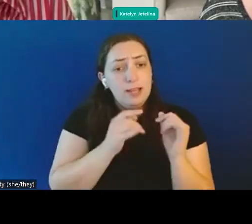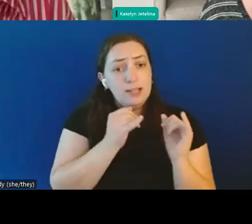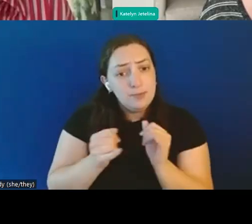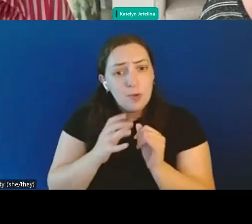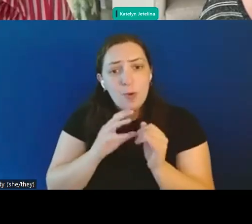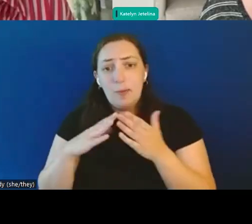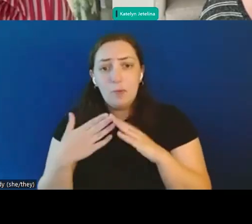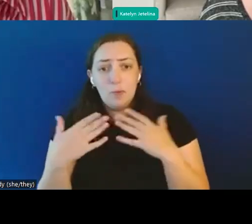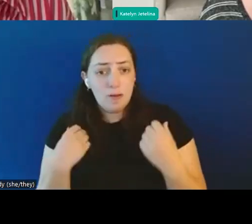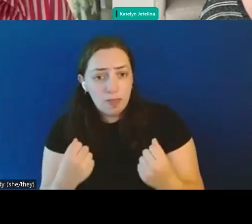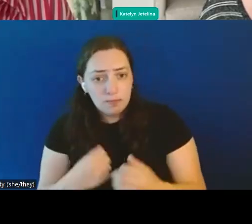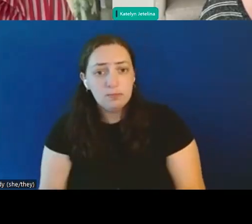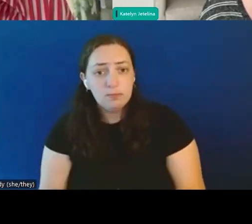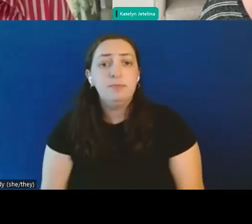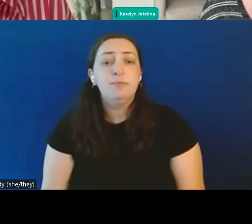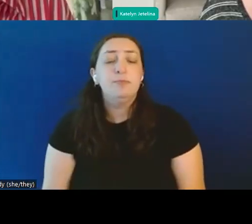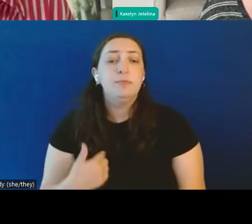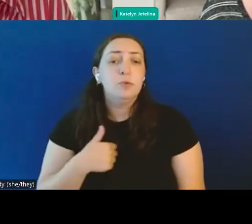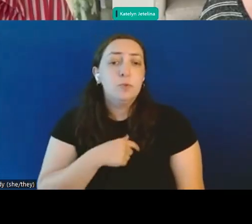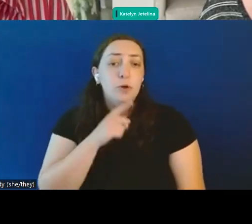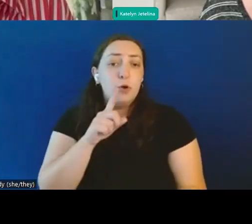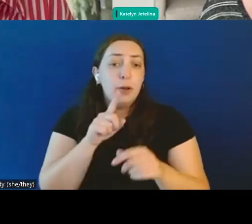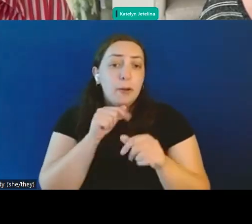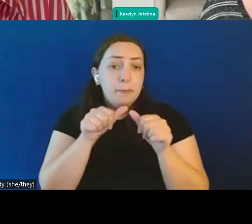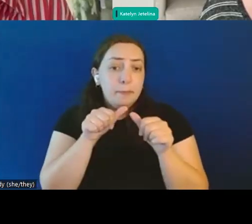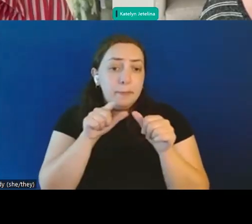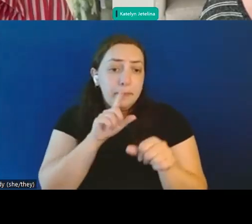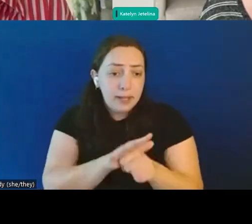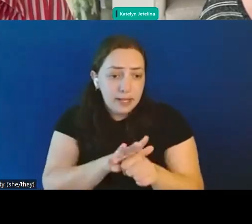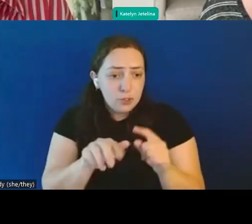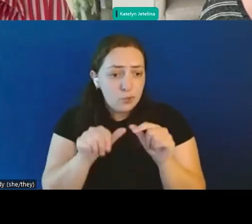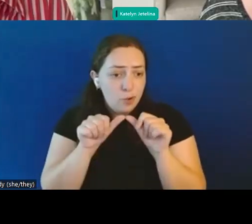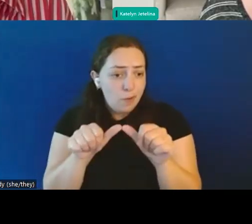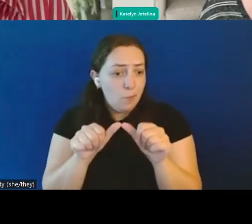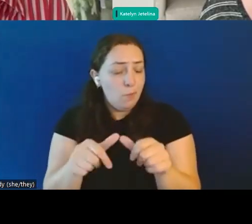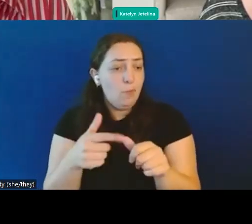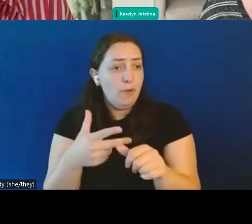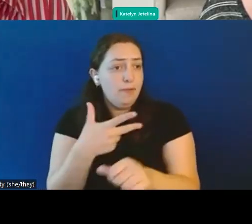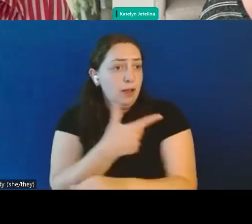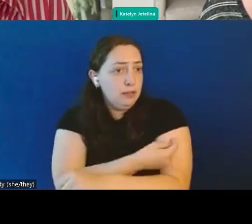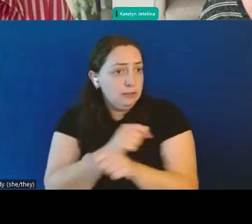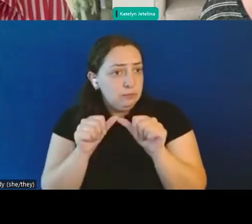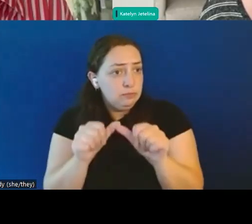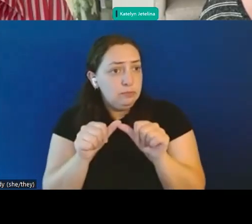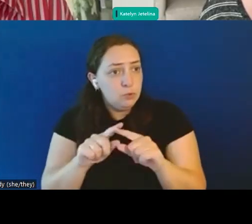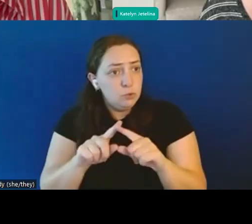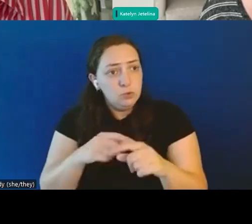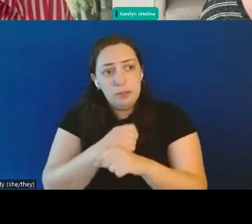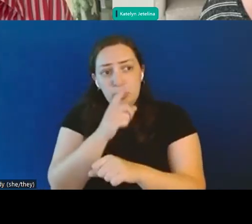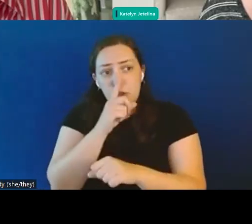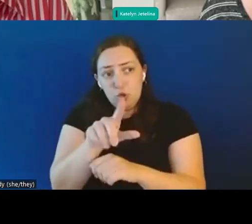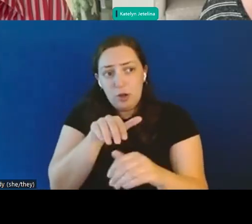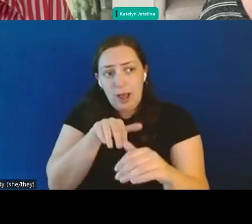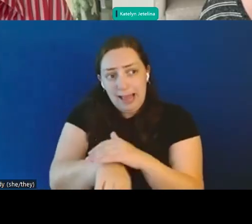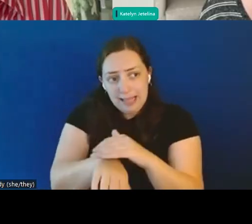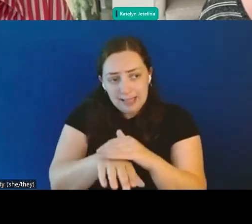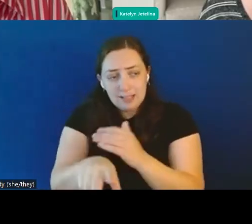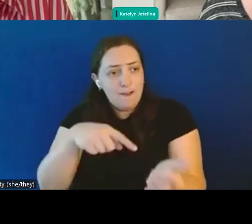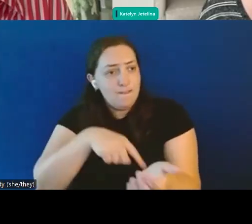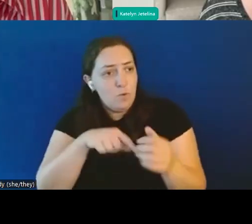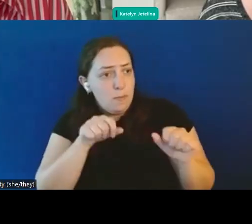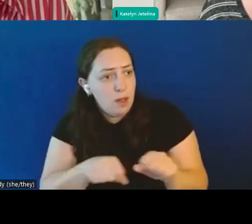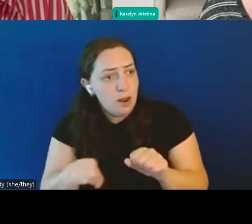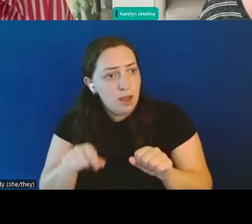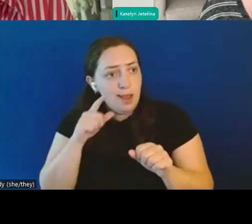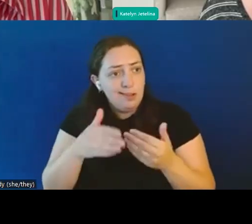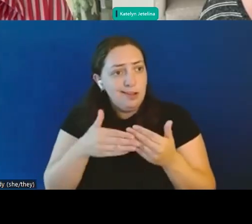health. We are committed to ongoing coverage of vaccines to ensure access and affordability for this respiratory virus season.